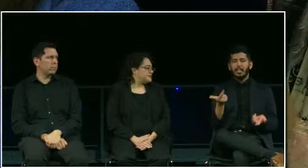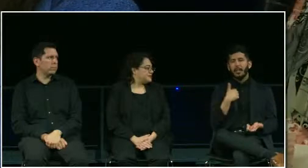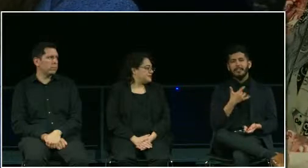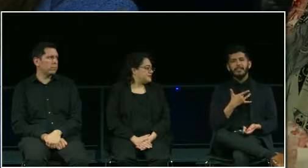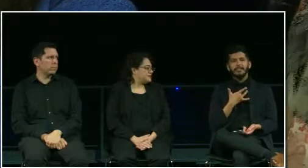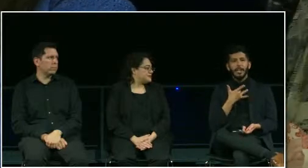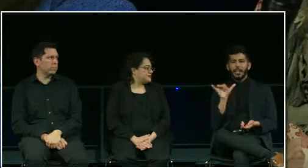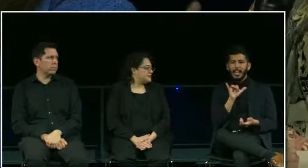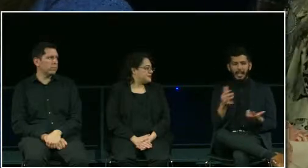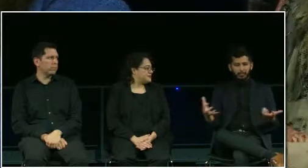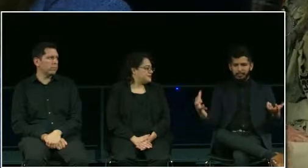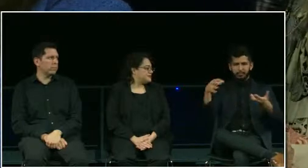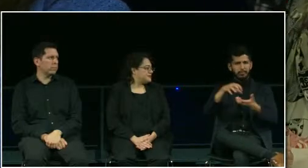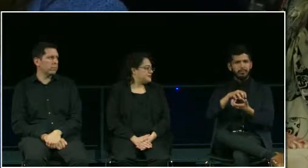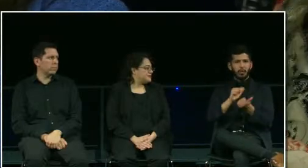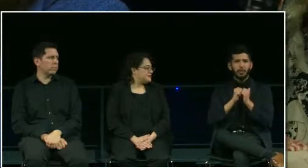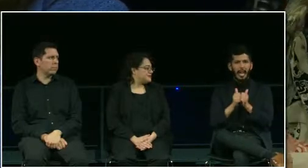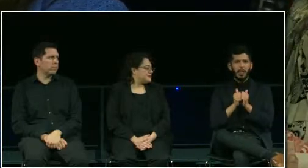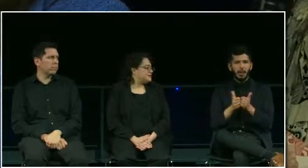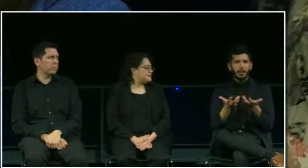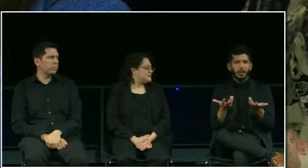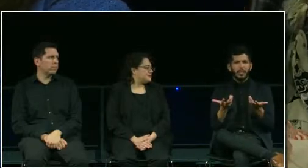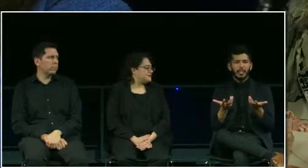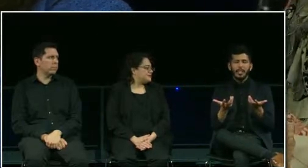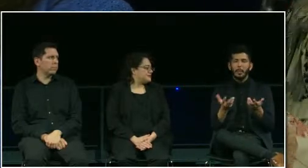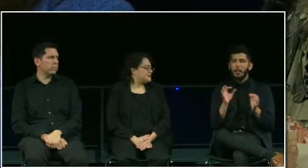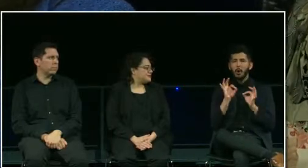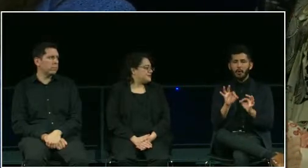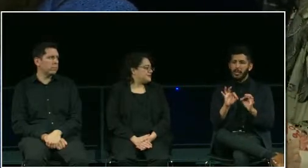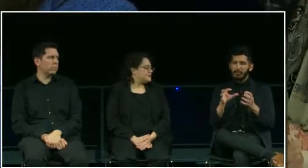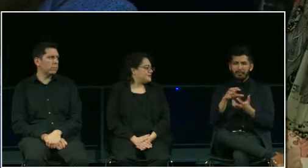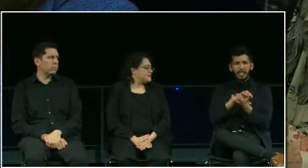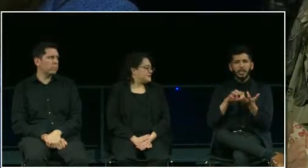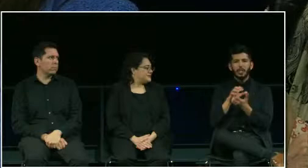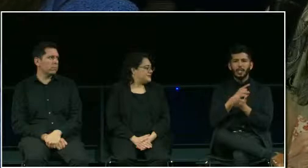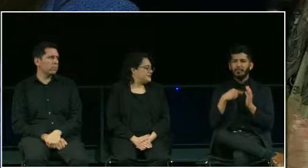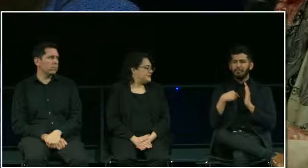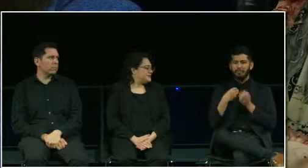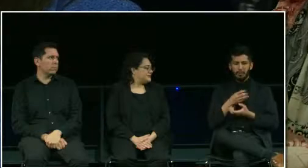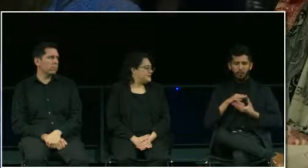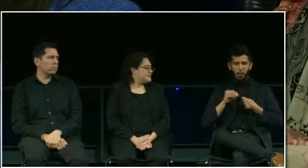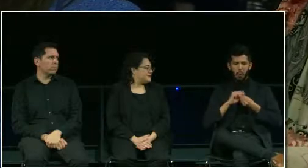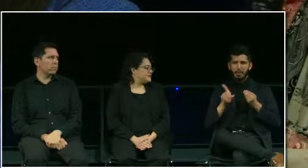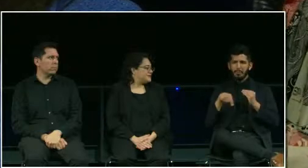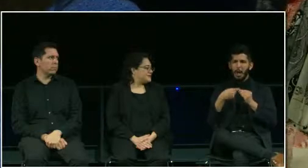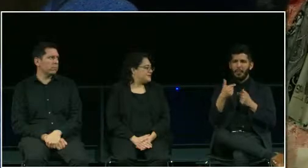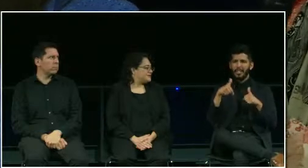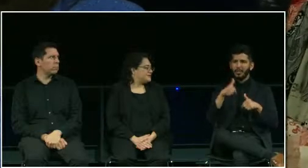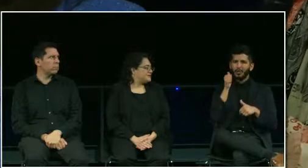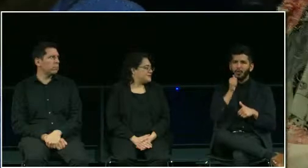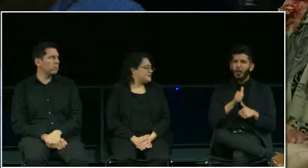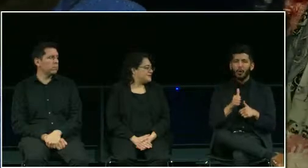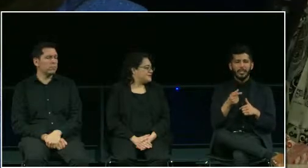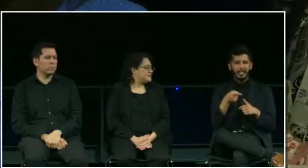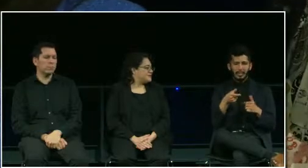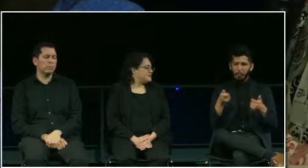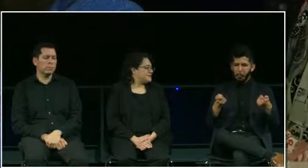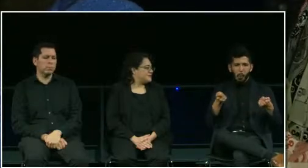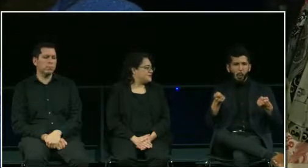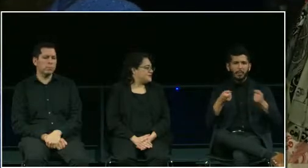kind of mishmash of Eastern and Western animation styles to tell this story about this girl that's caught between like Eastern and